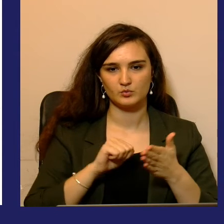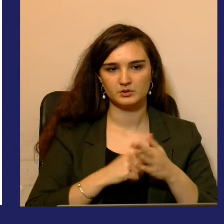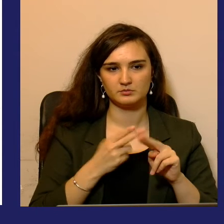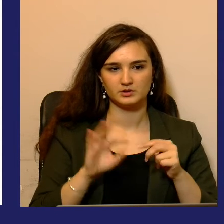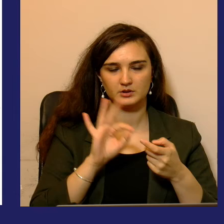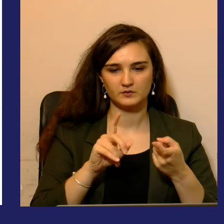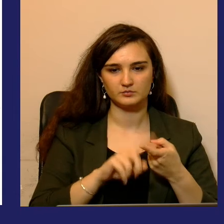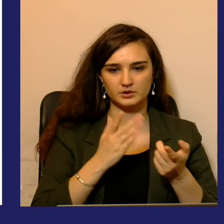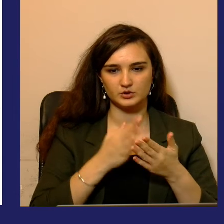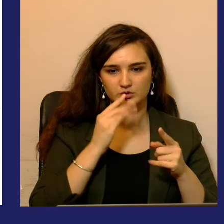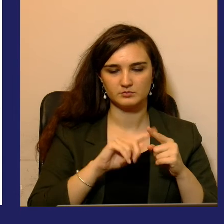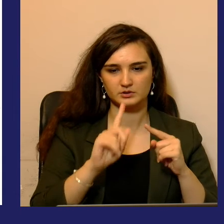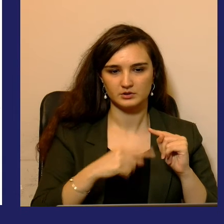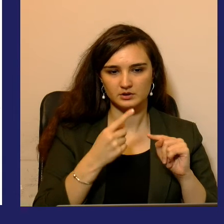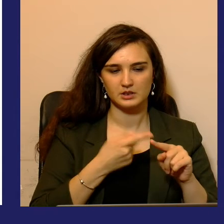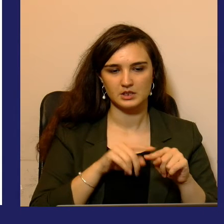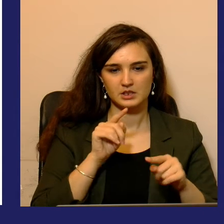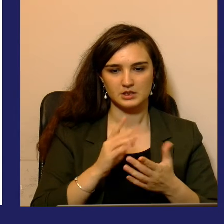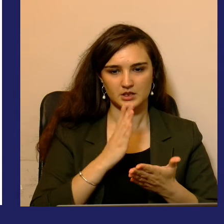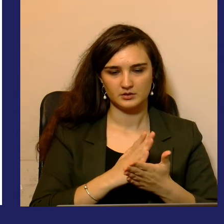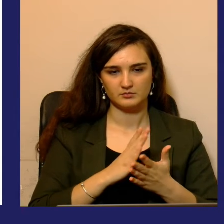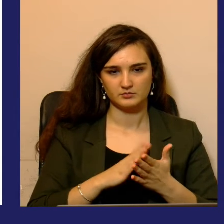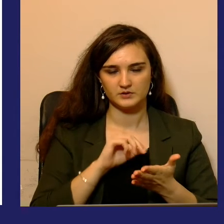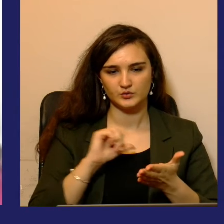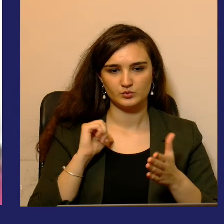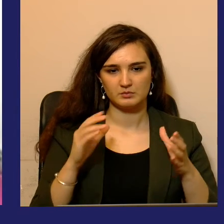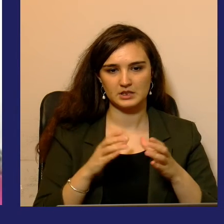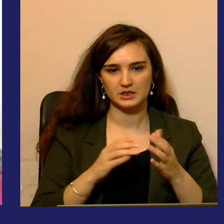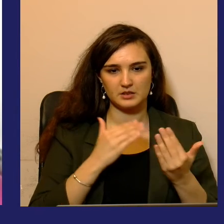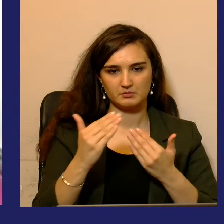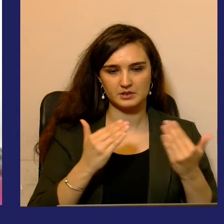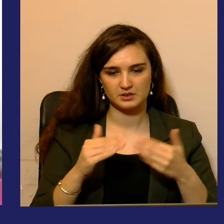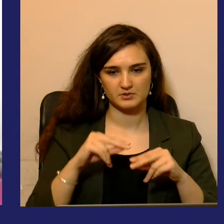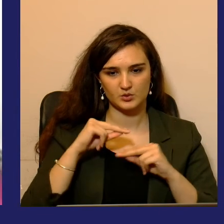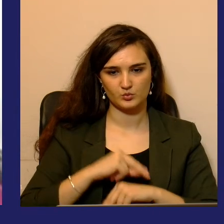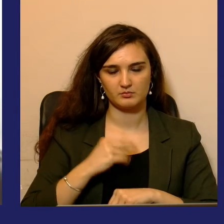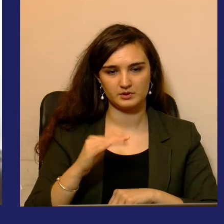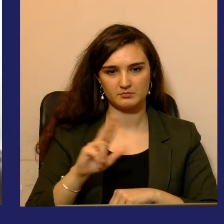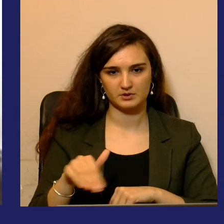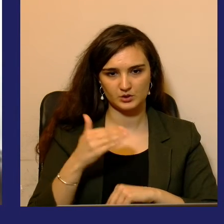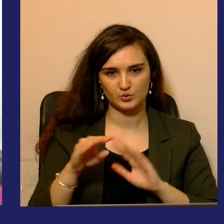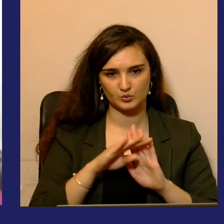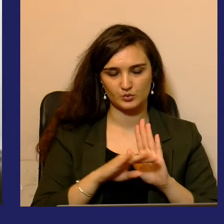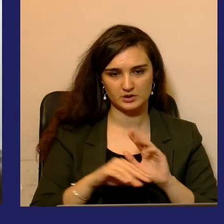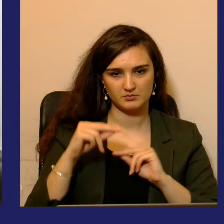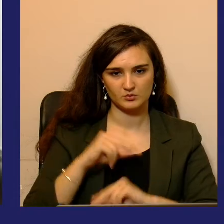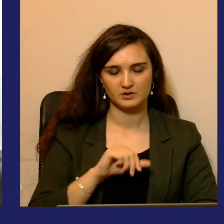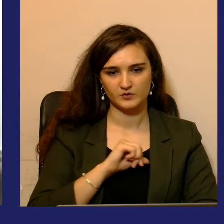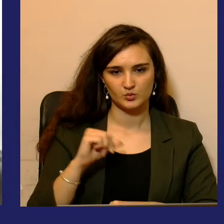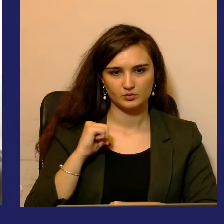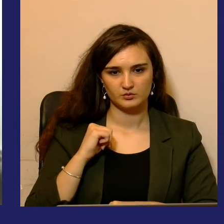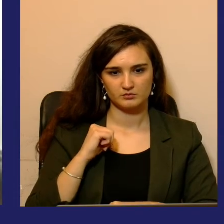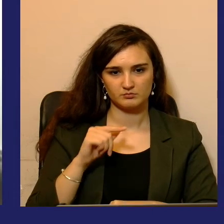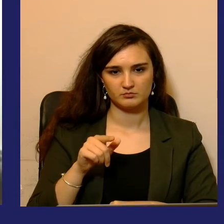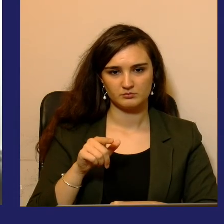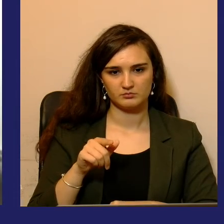that is basically due to the parties themselves. And now I'm going to stop sharing so it's not annoying. So what I argue is here is